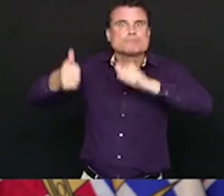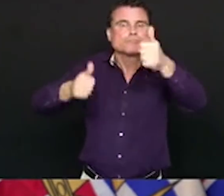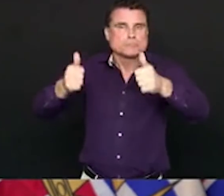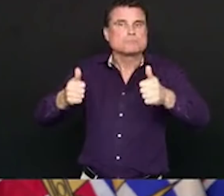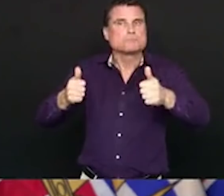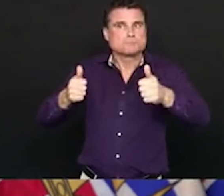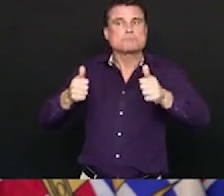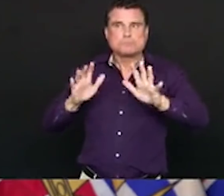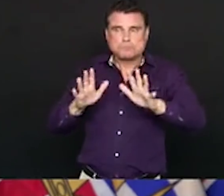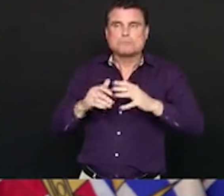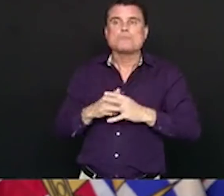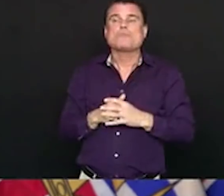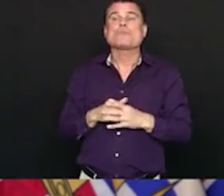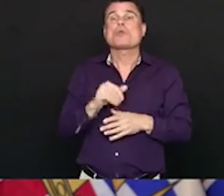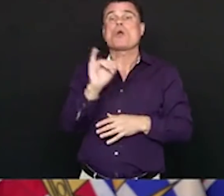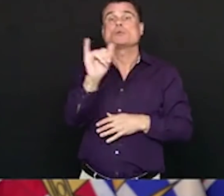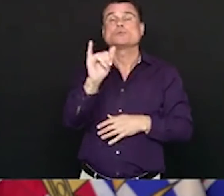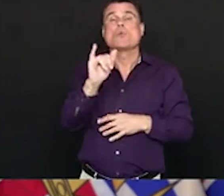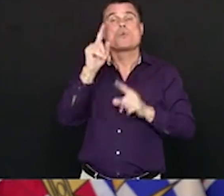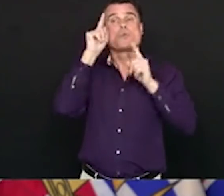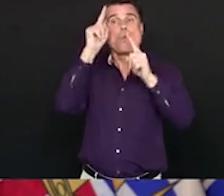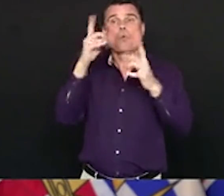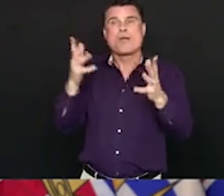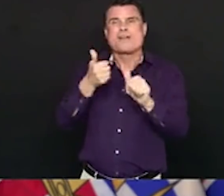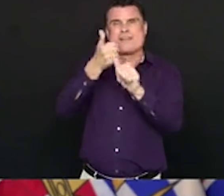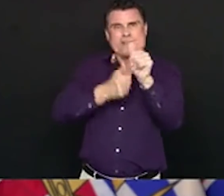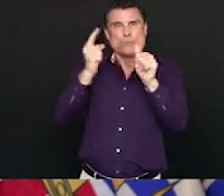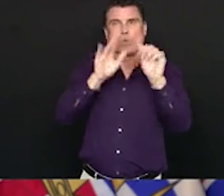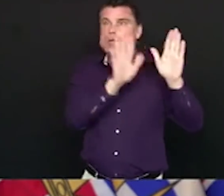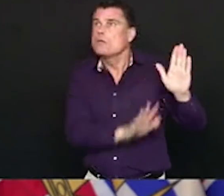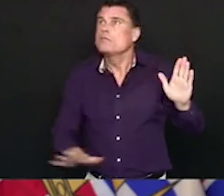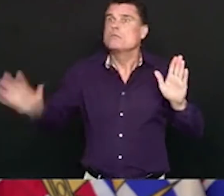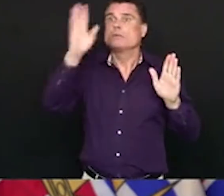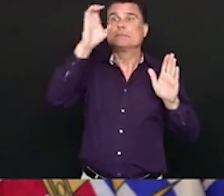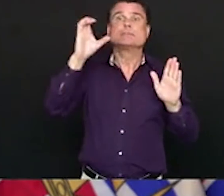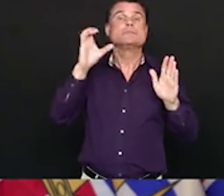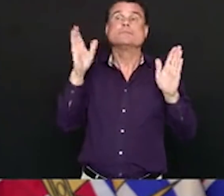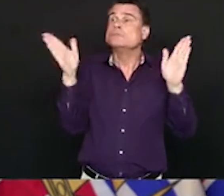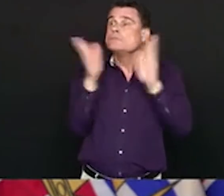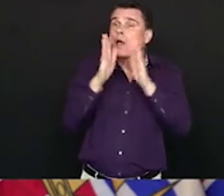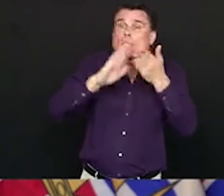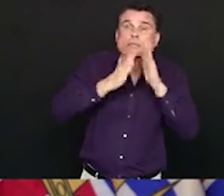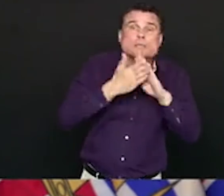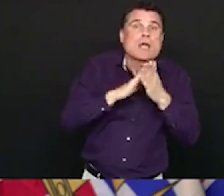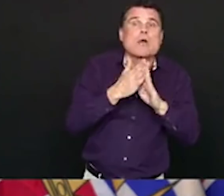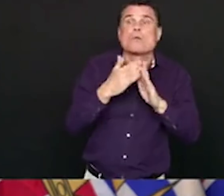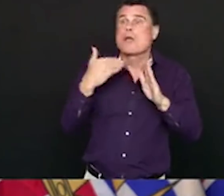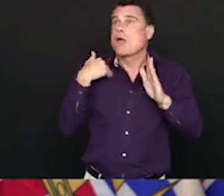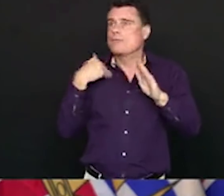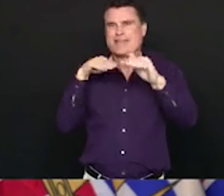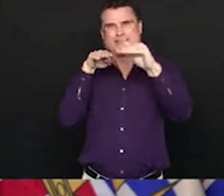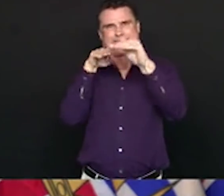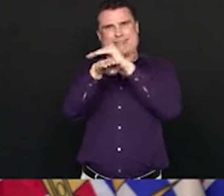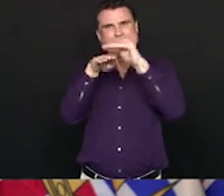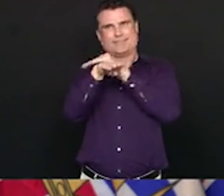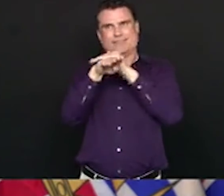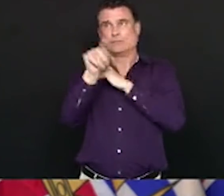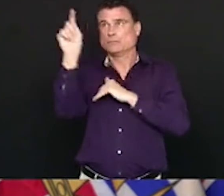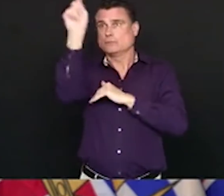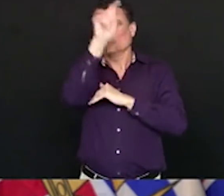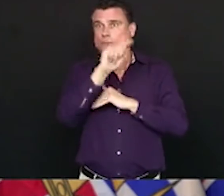of the province. And once again, within BC, we're not at the same point in all parts of BC either. And